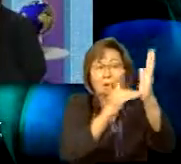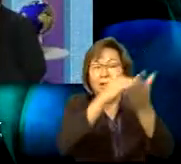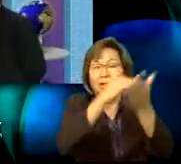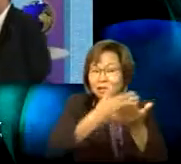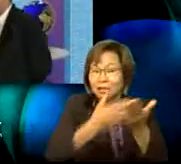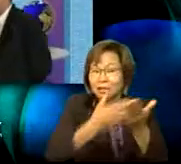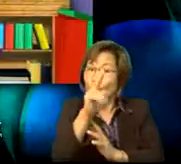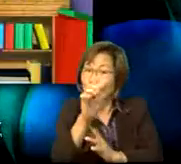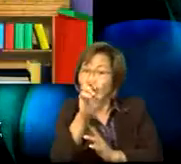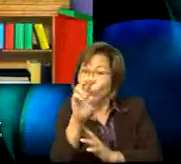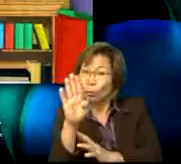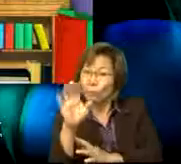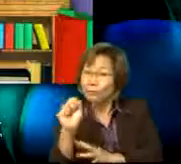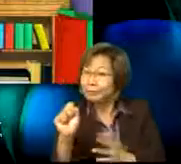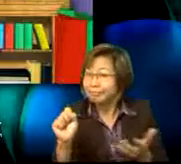verbs?